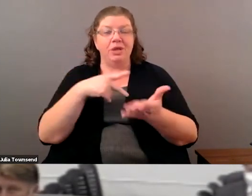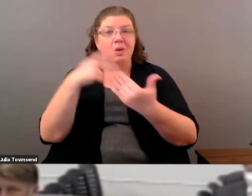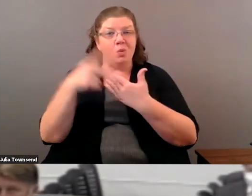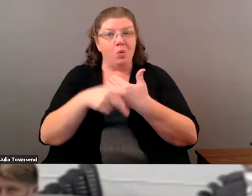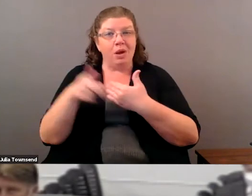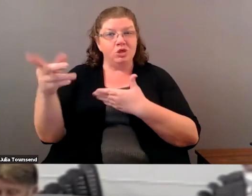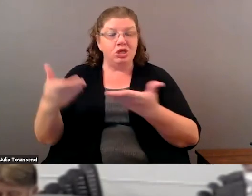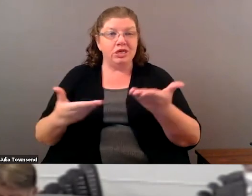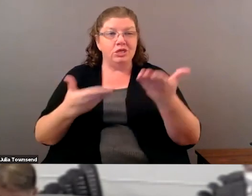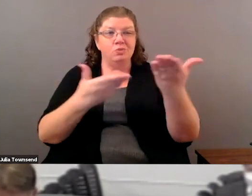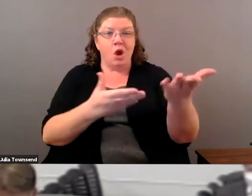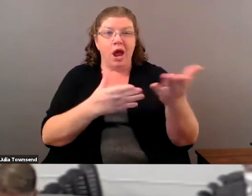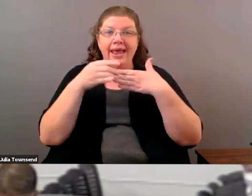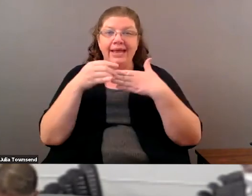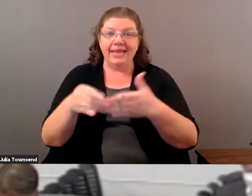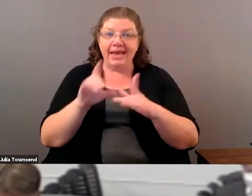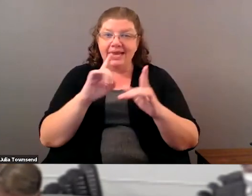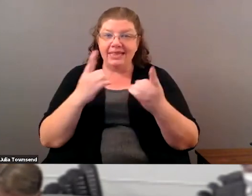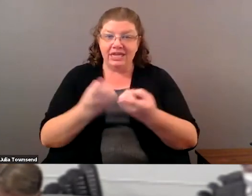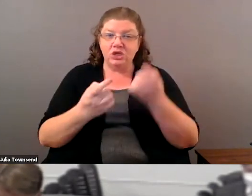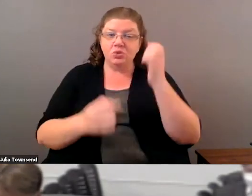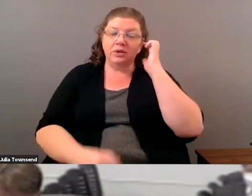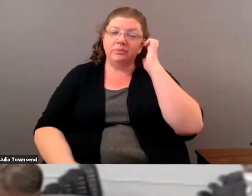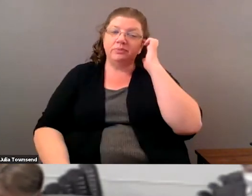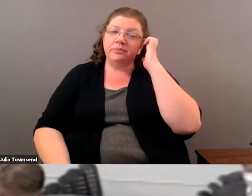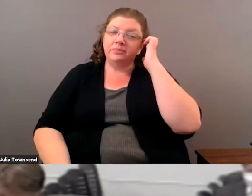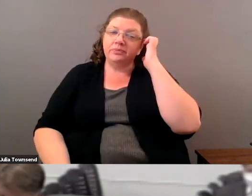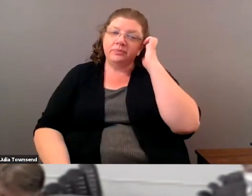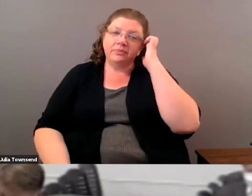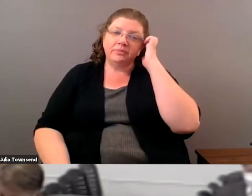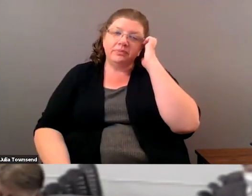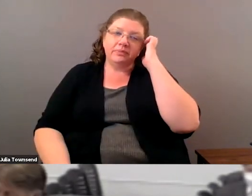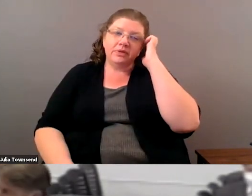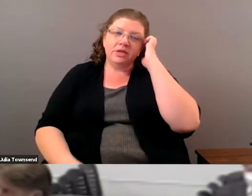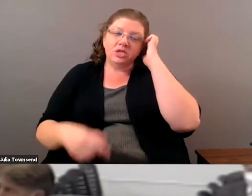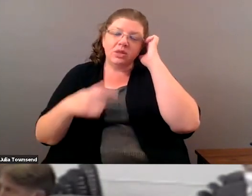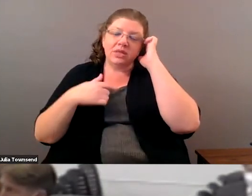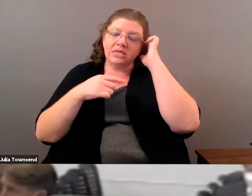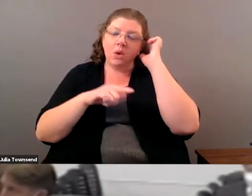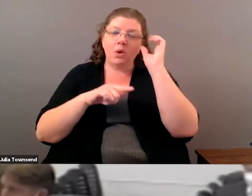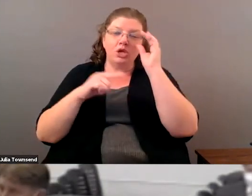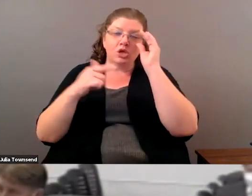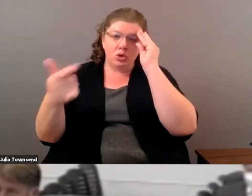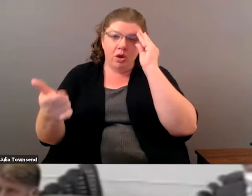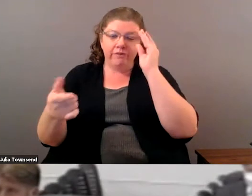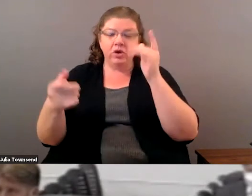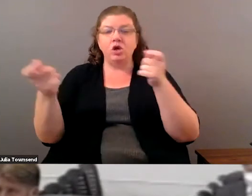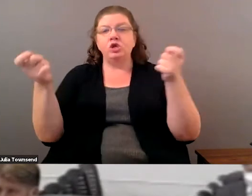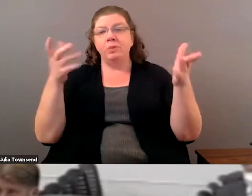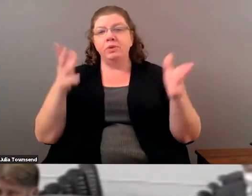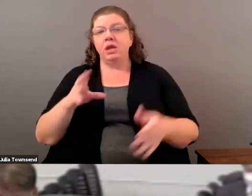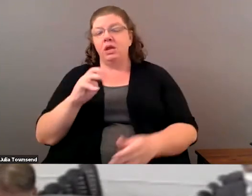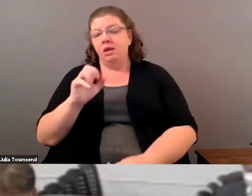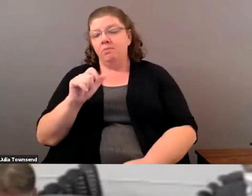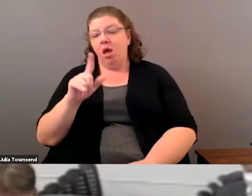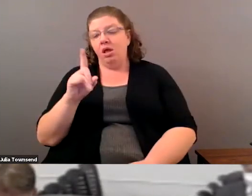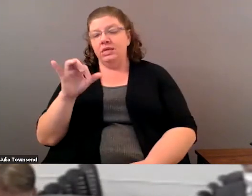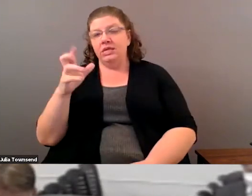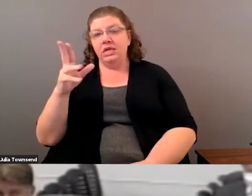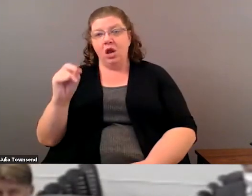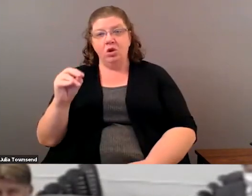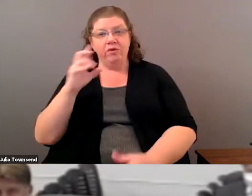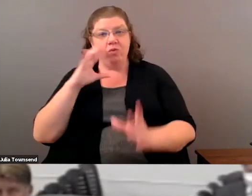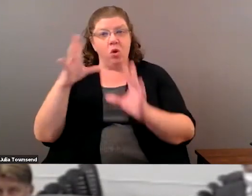in our district. And so with that, I wanted to turn this item over to Superintendent Maldonado for a couple